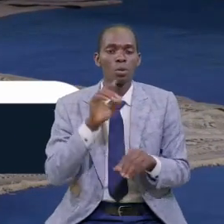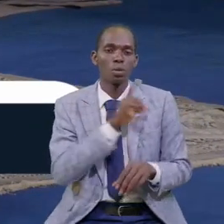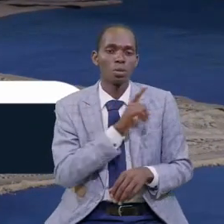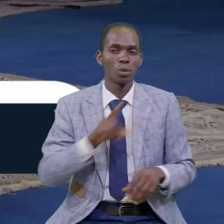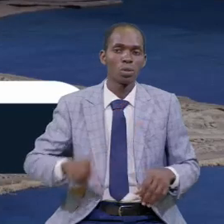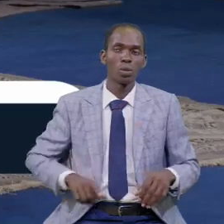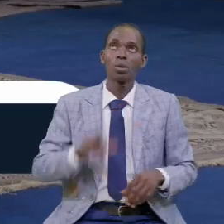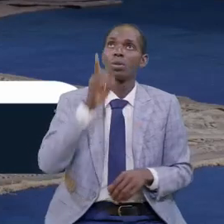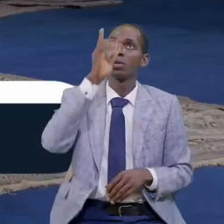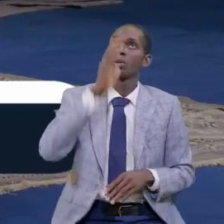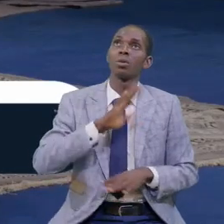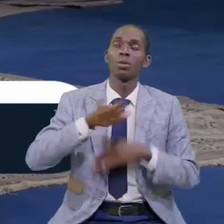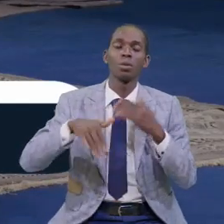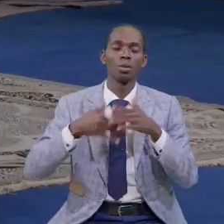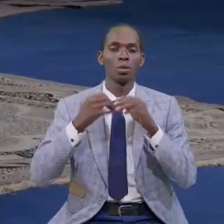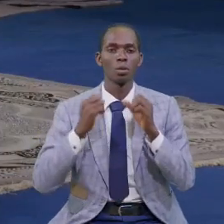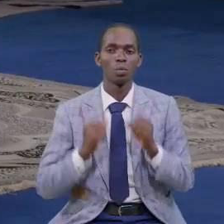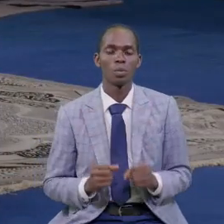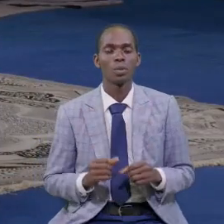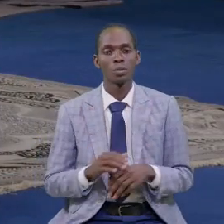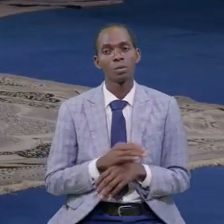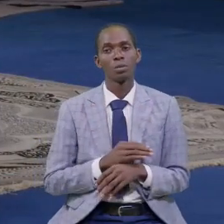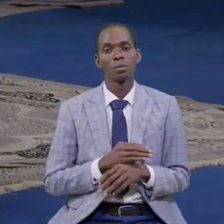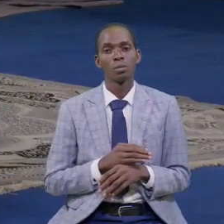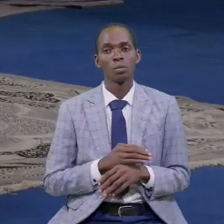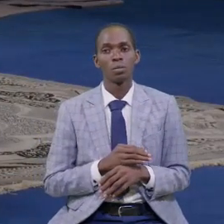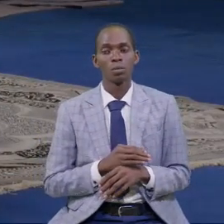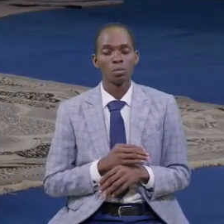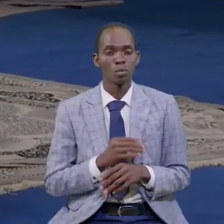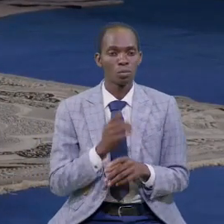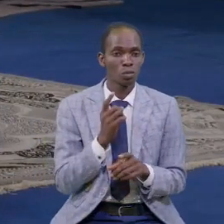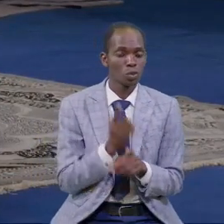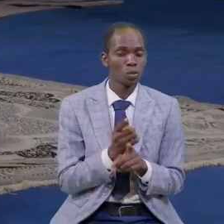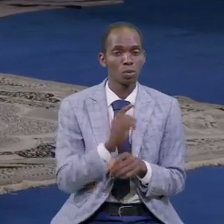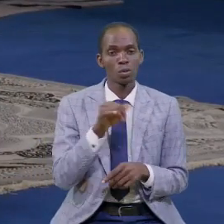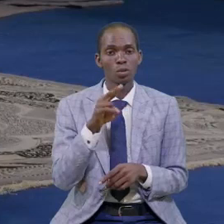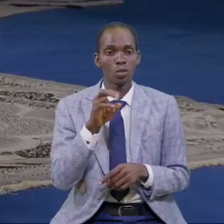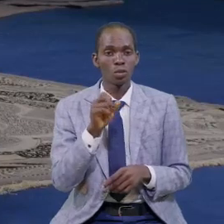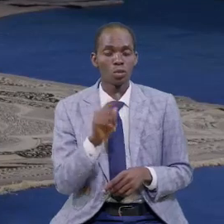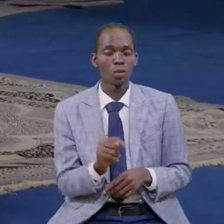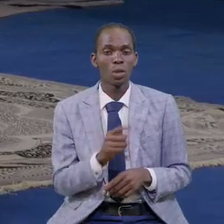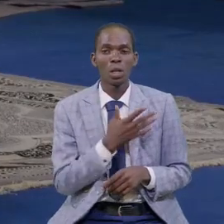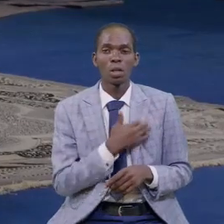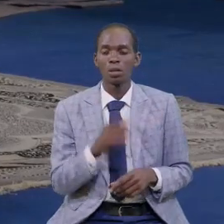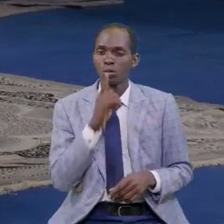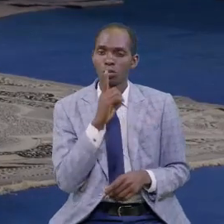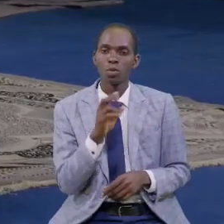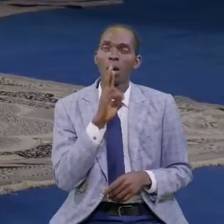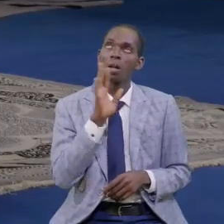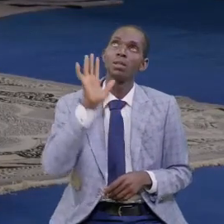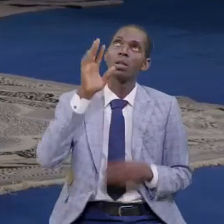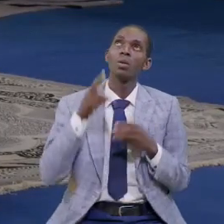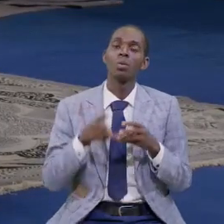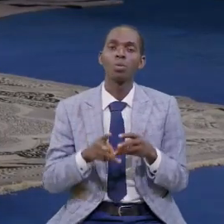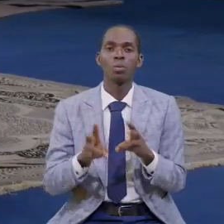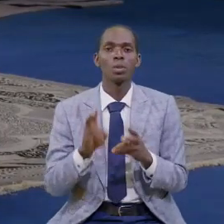Almighty. Just and true are thy ways, thou King of